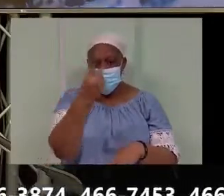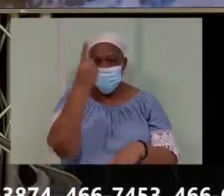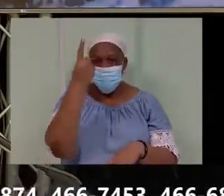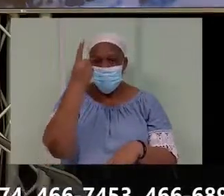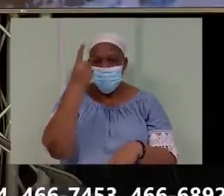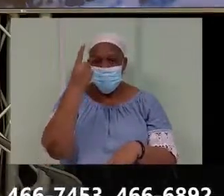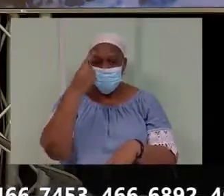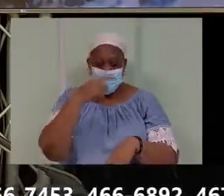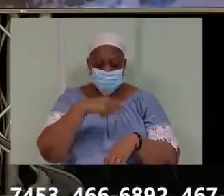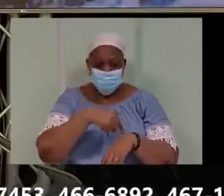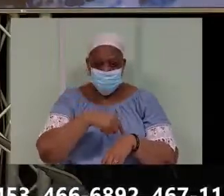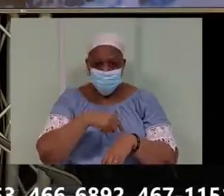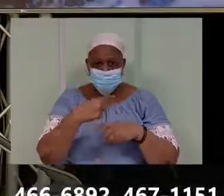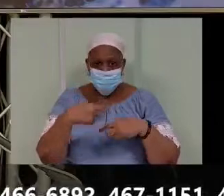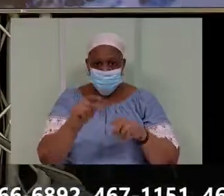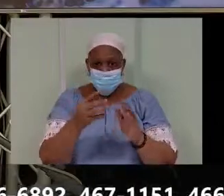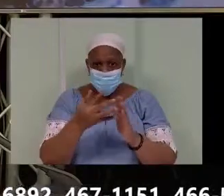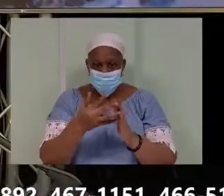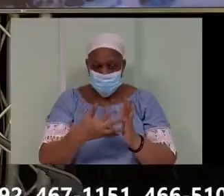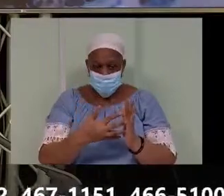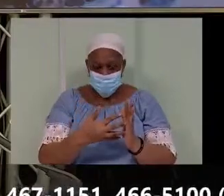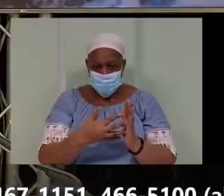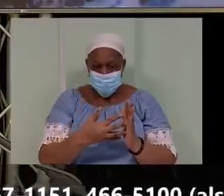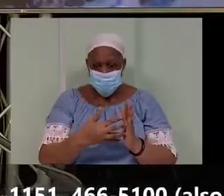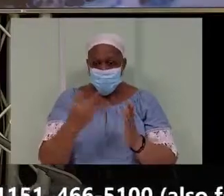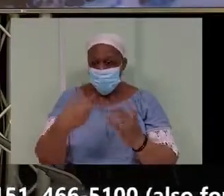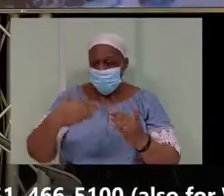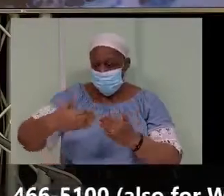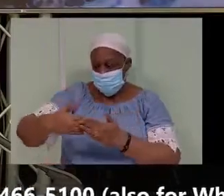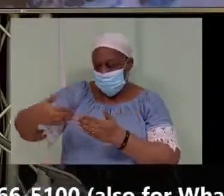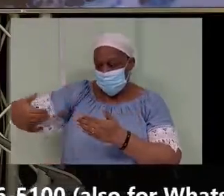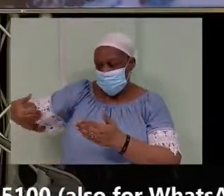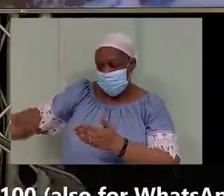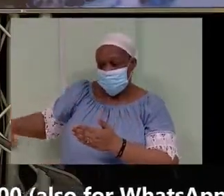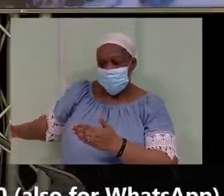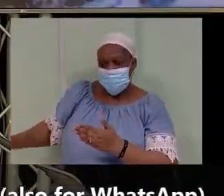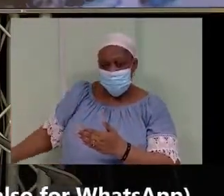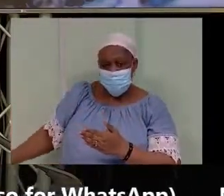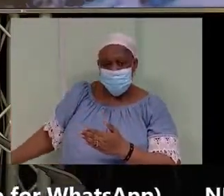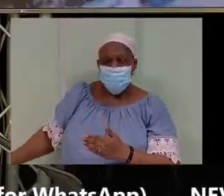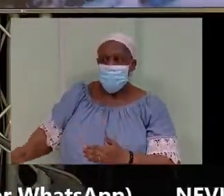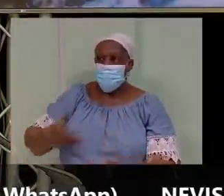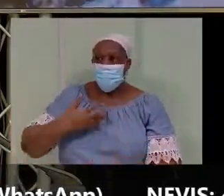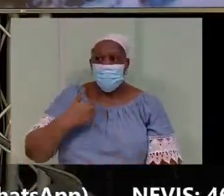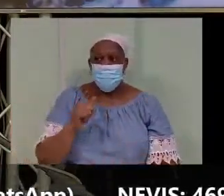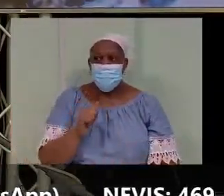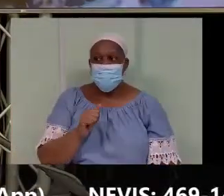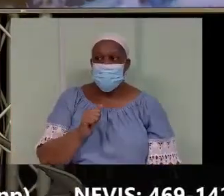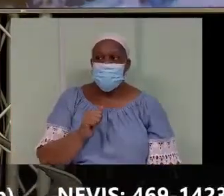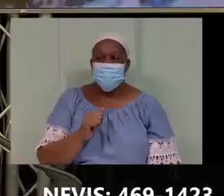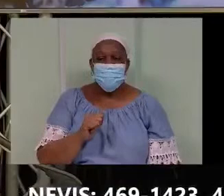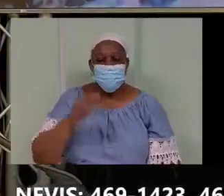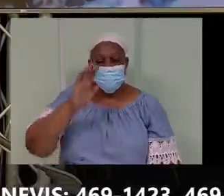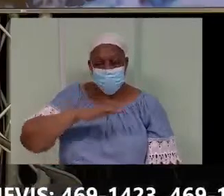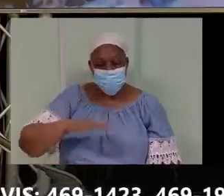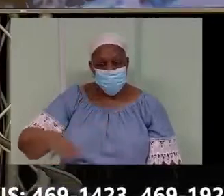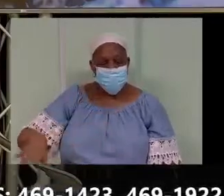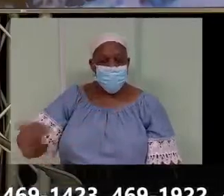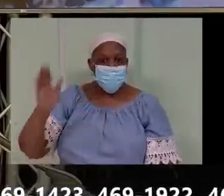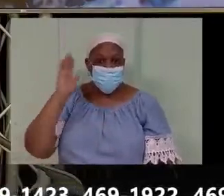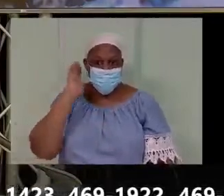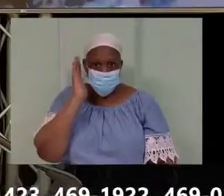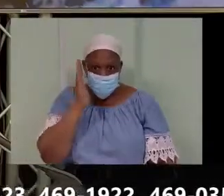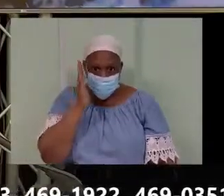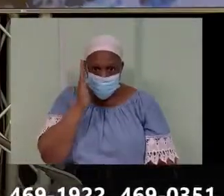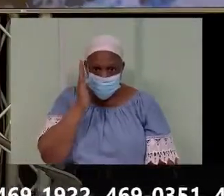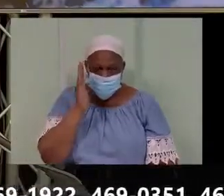to preserve the integrity of all the examinations. So we are asking members of the public, the students, the candidates in particular,